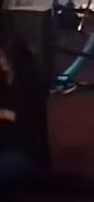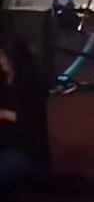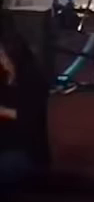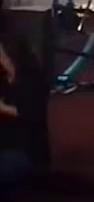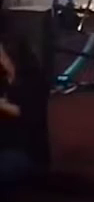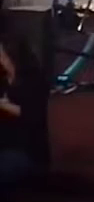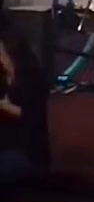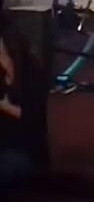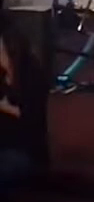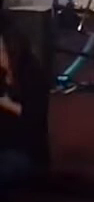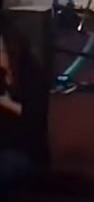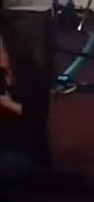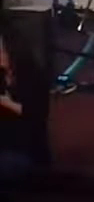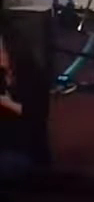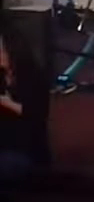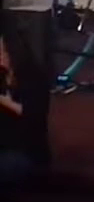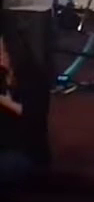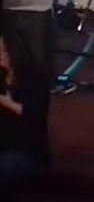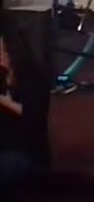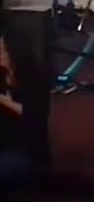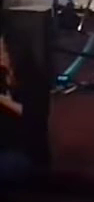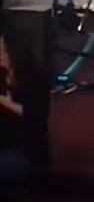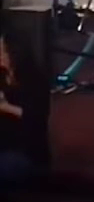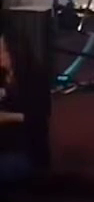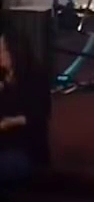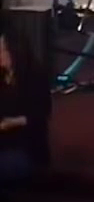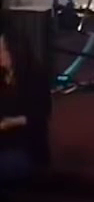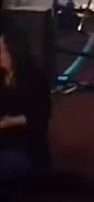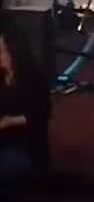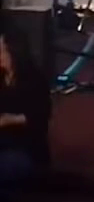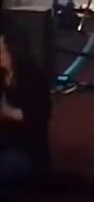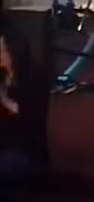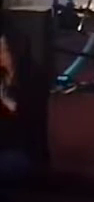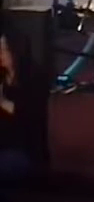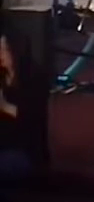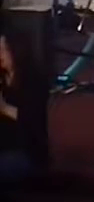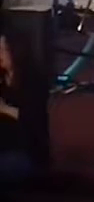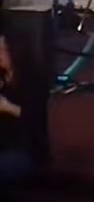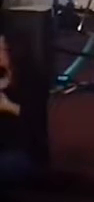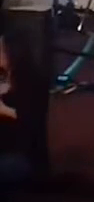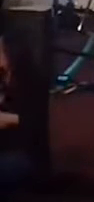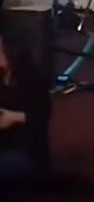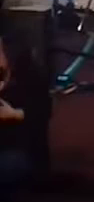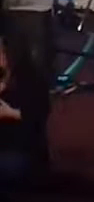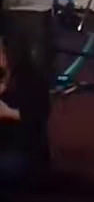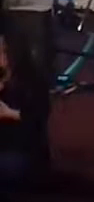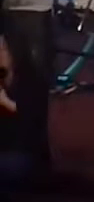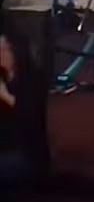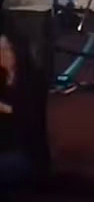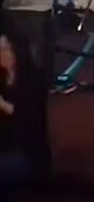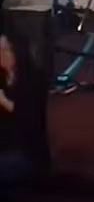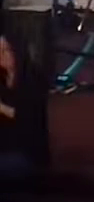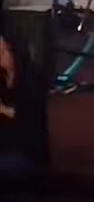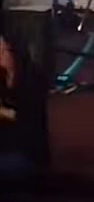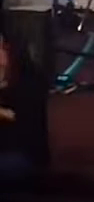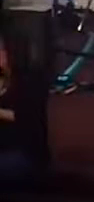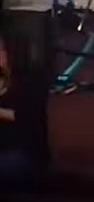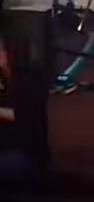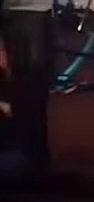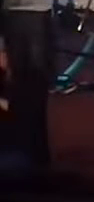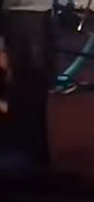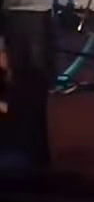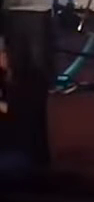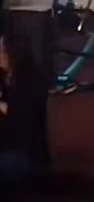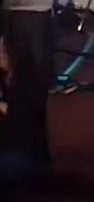things that we want in good leaders, are we willing to show our appreciation and our thankfulness for what they do,